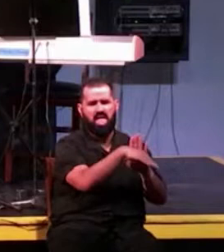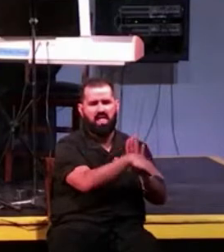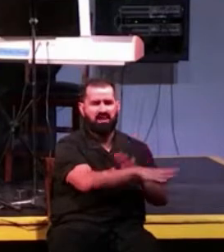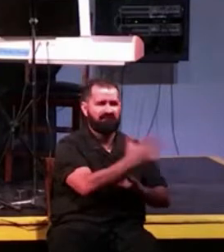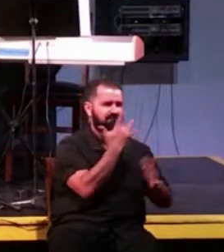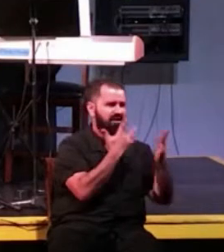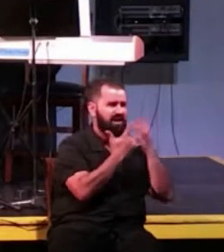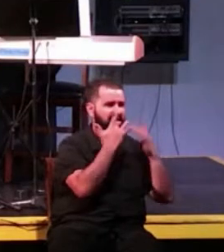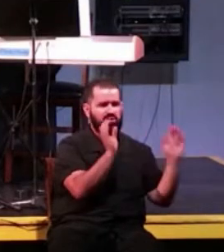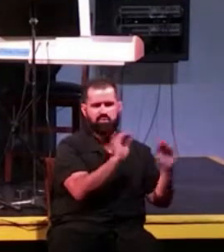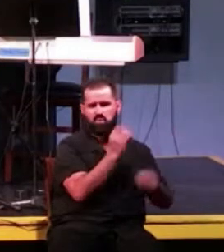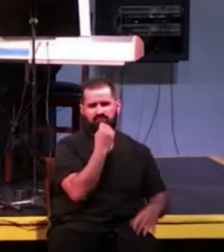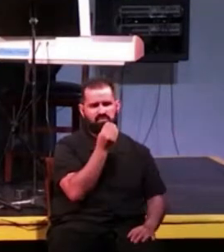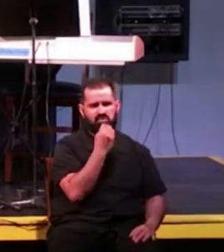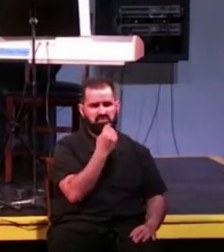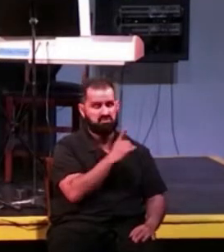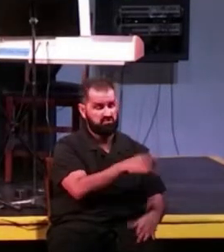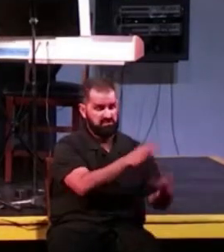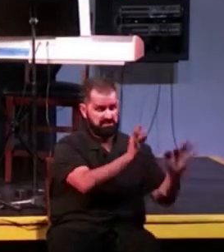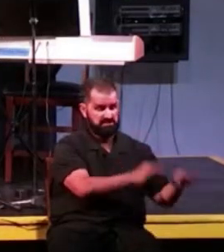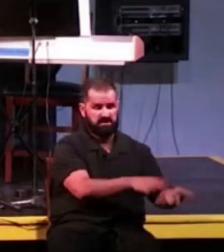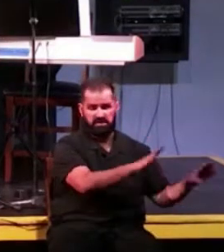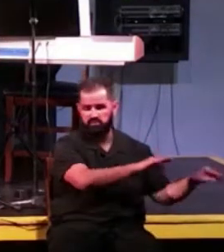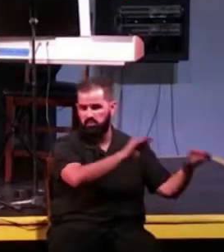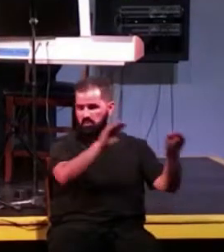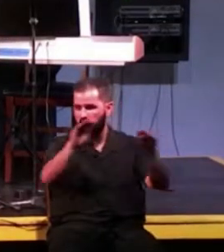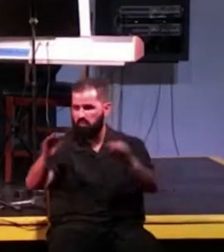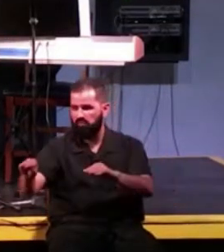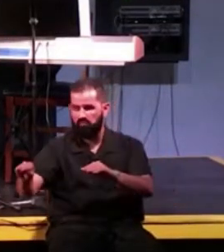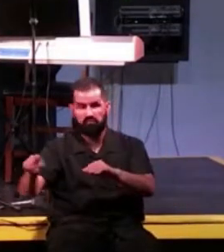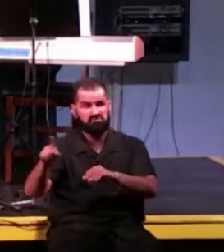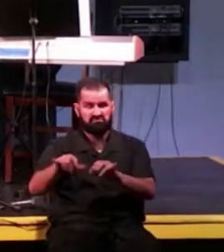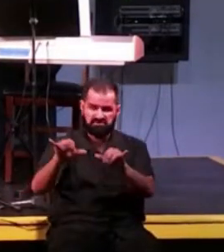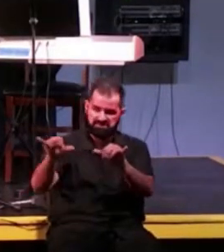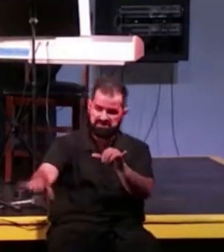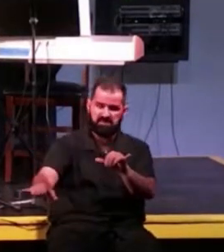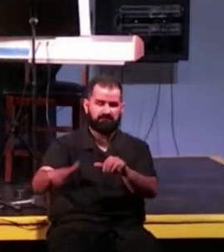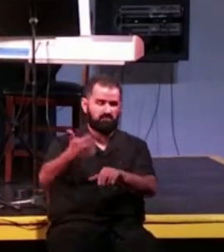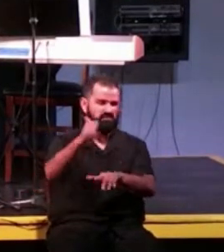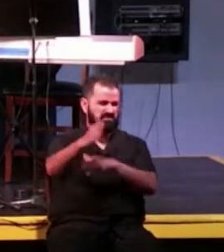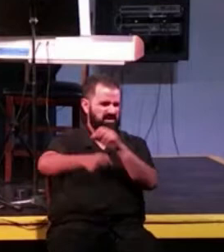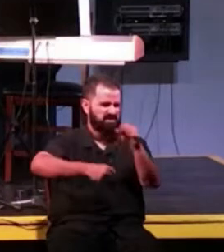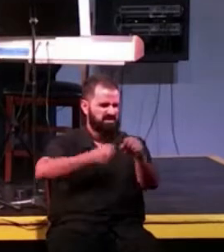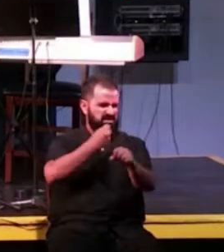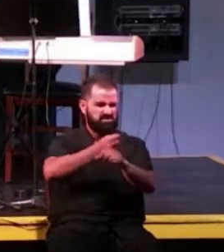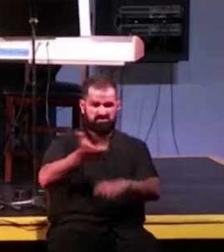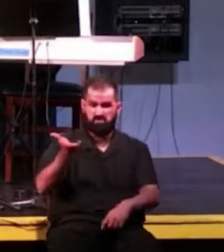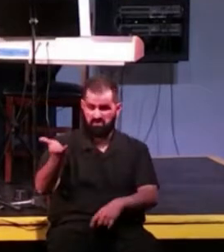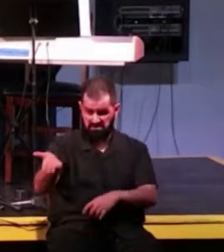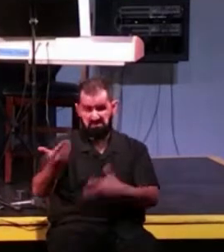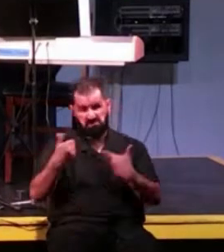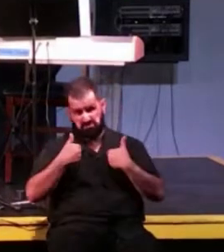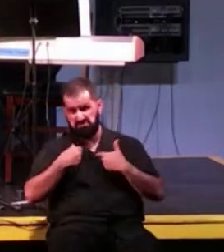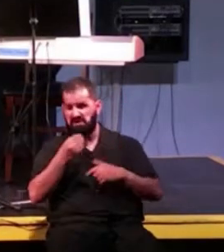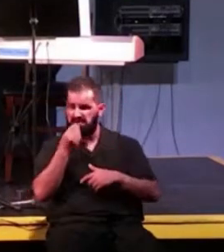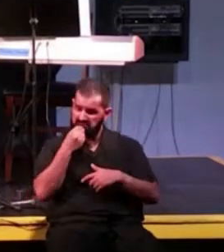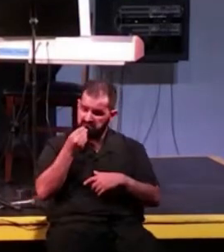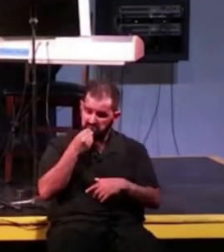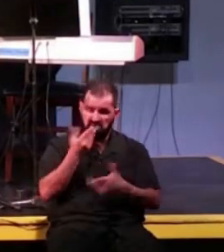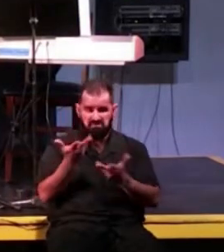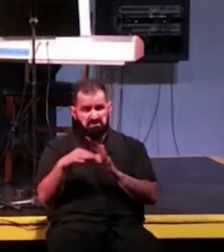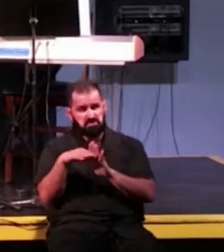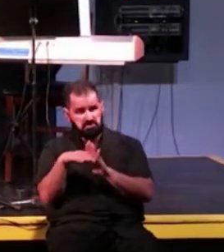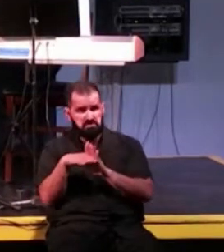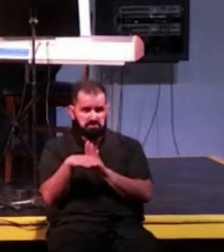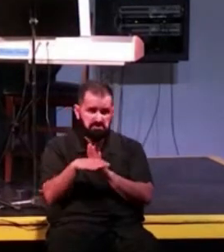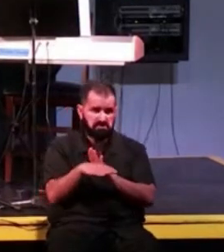And then the Bible says she went over to Moab, and for 10 years she settled there, and she had some food, and things were comfortable.